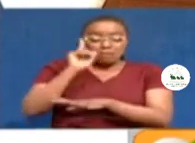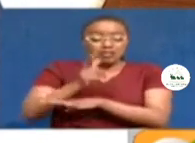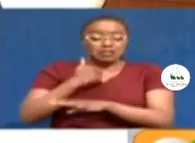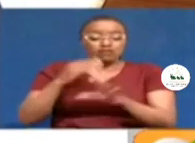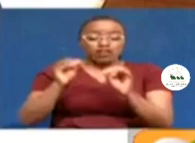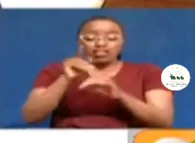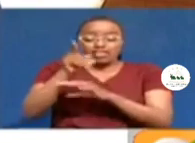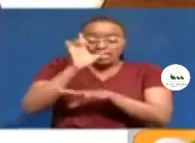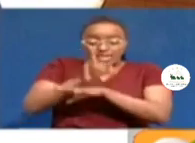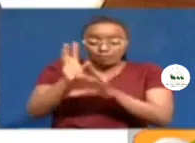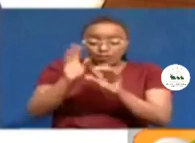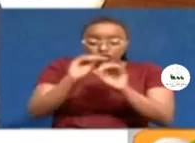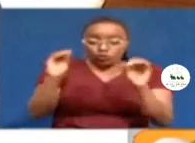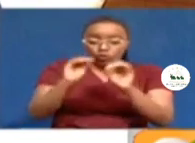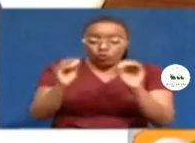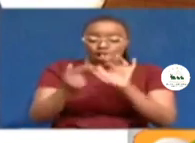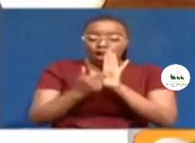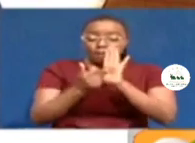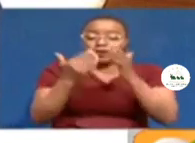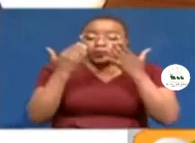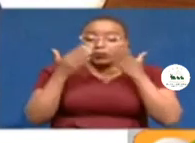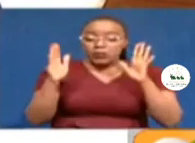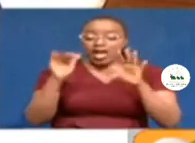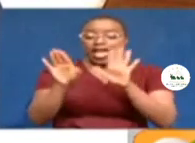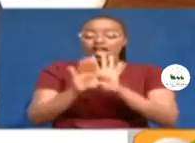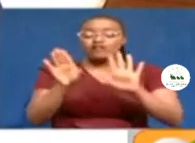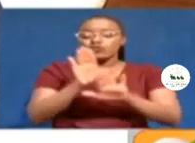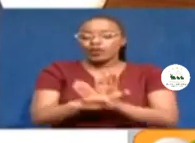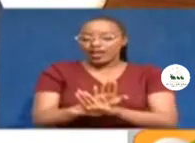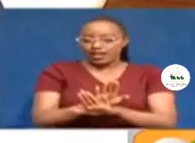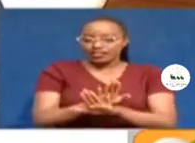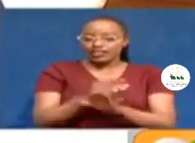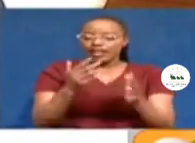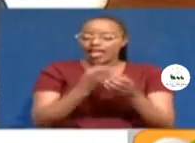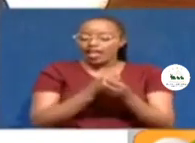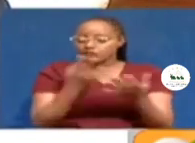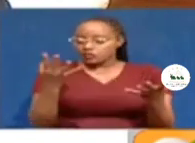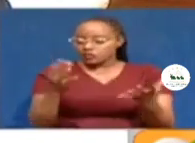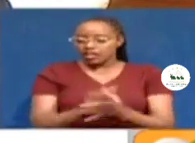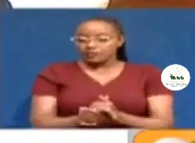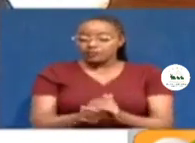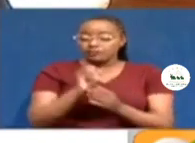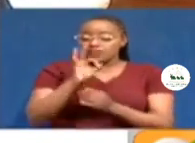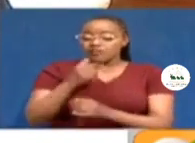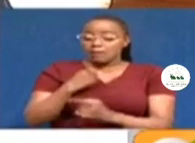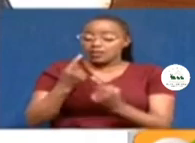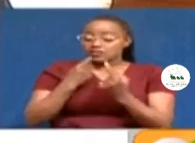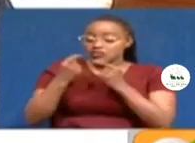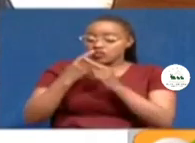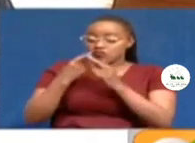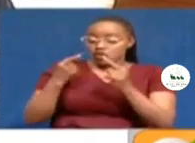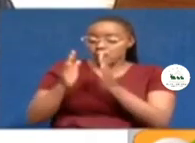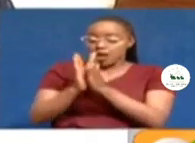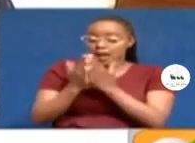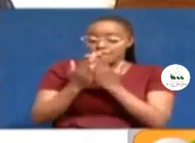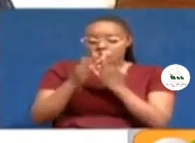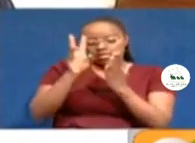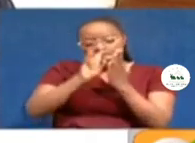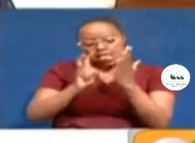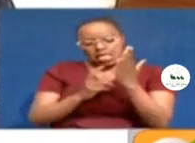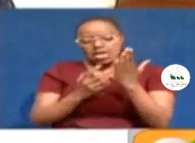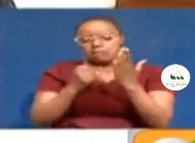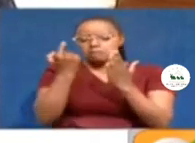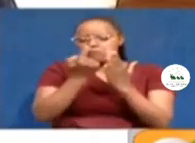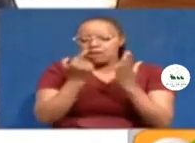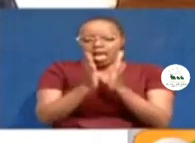that indiscipline is manifest everywhere. If I was speaking from a textbook